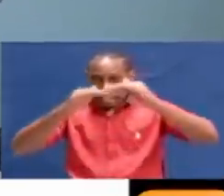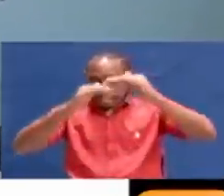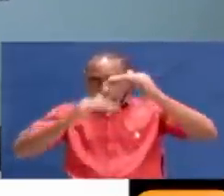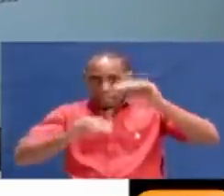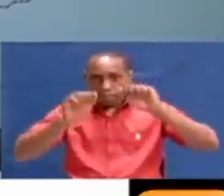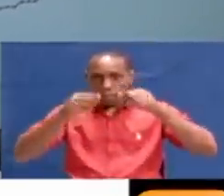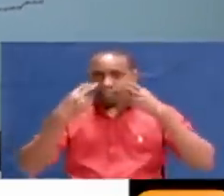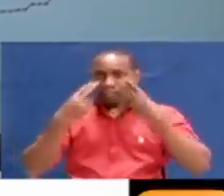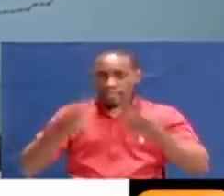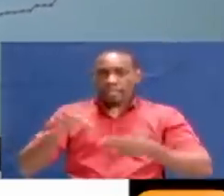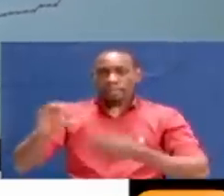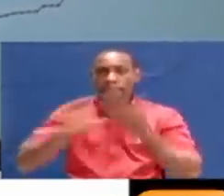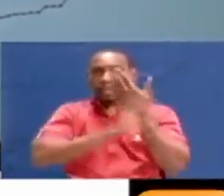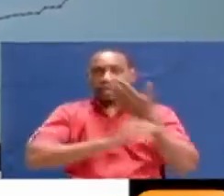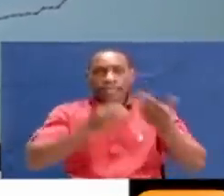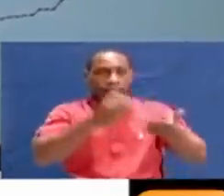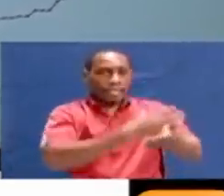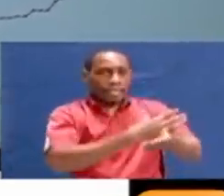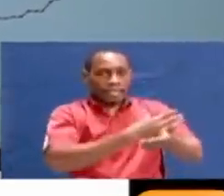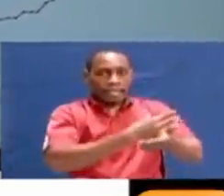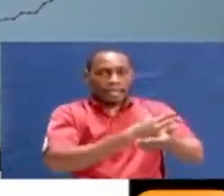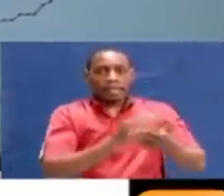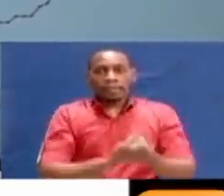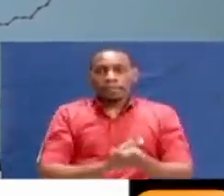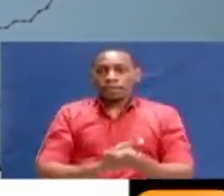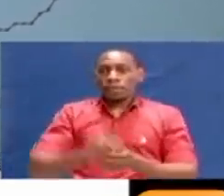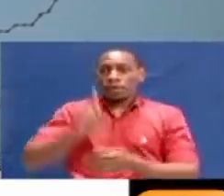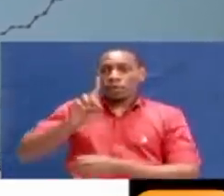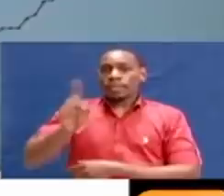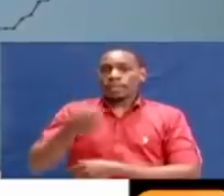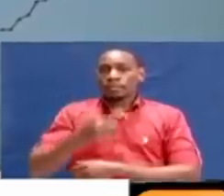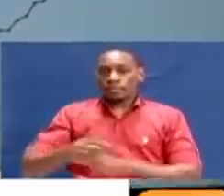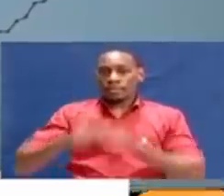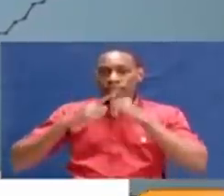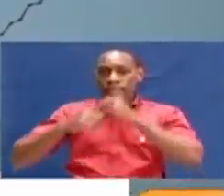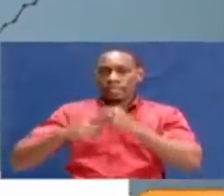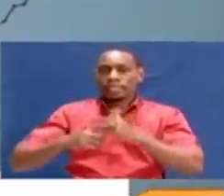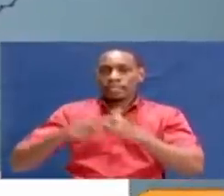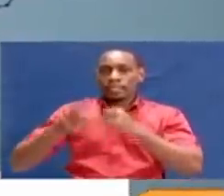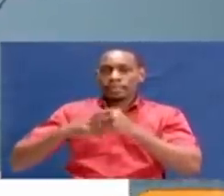can see Ghana at